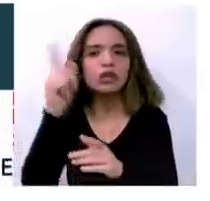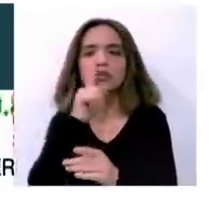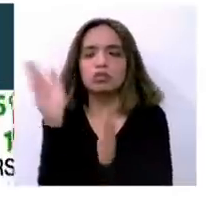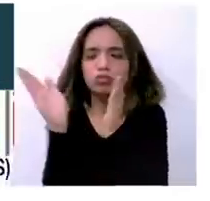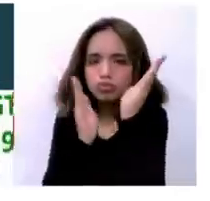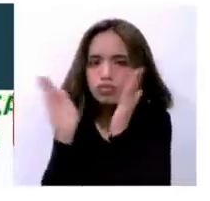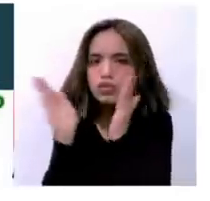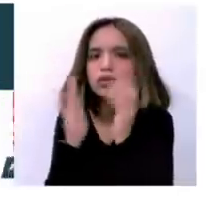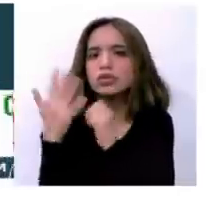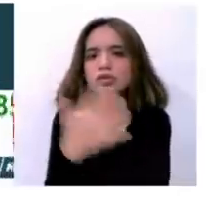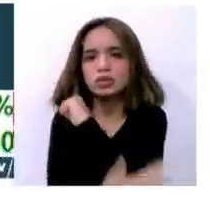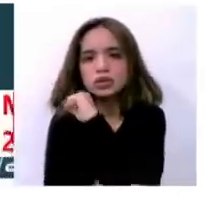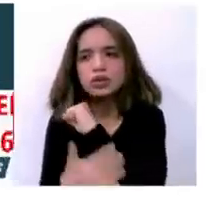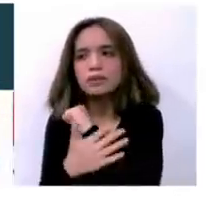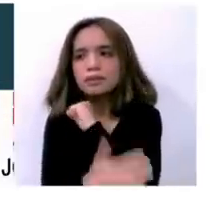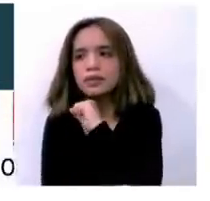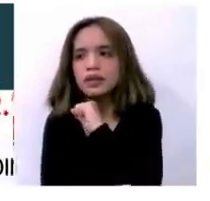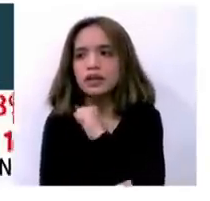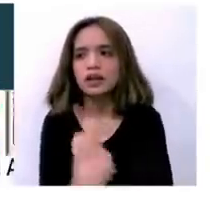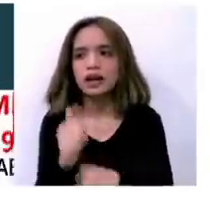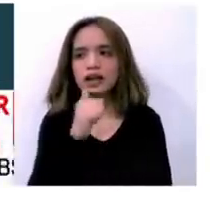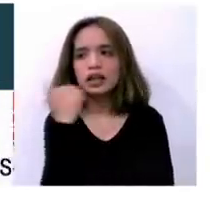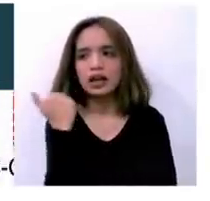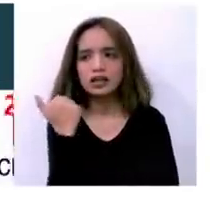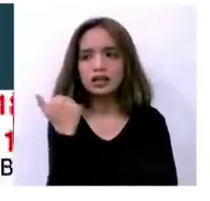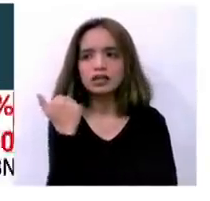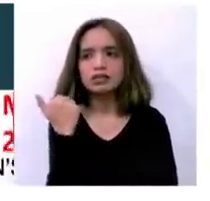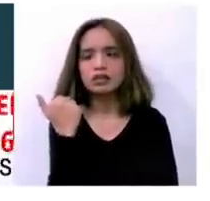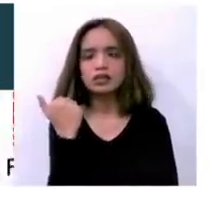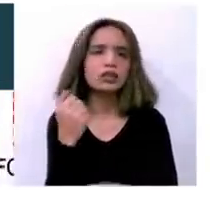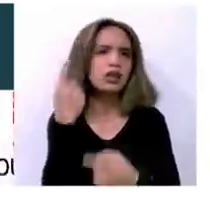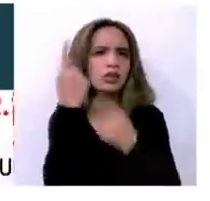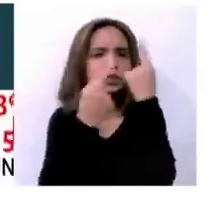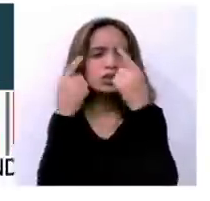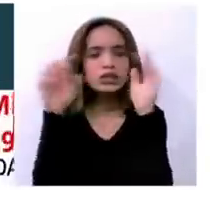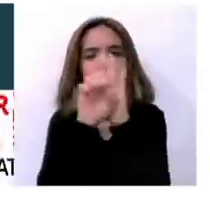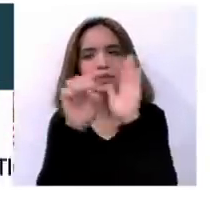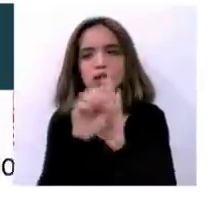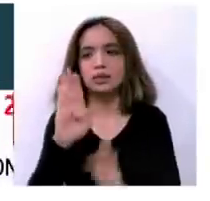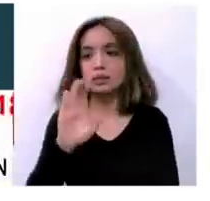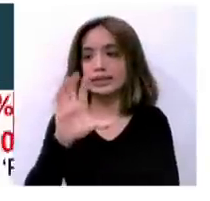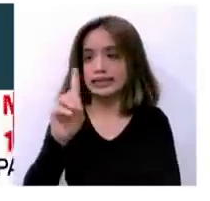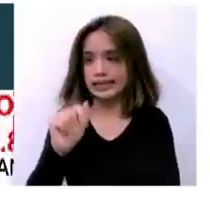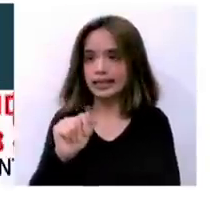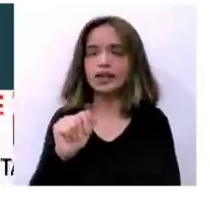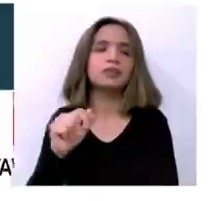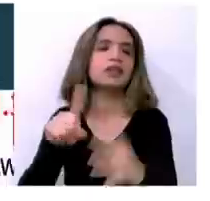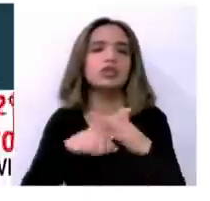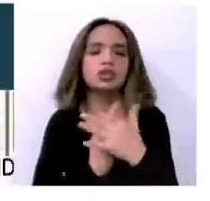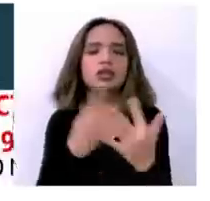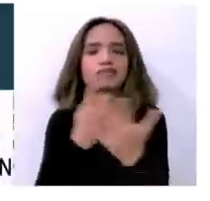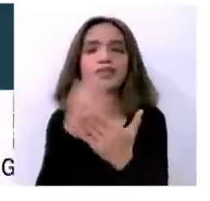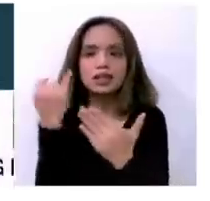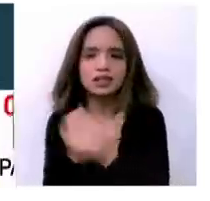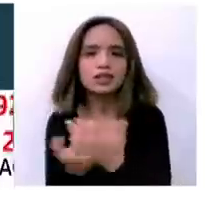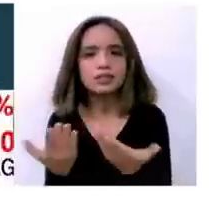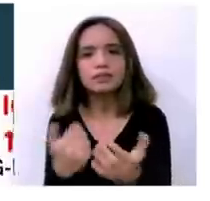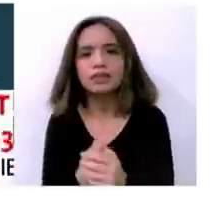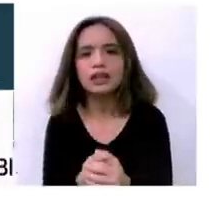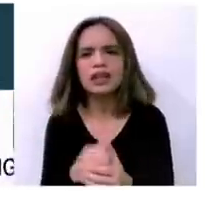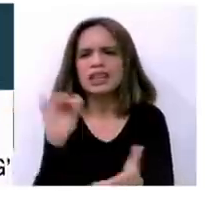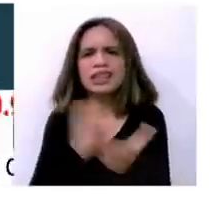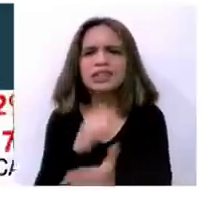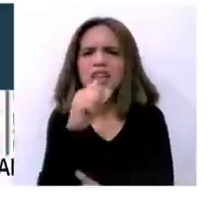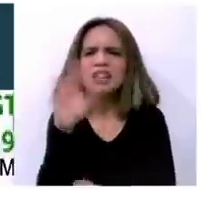in so far as that and other concerns such as the BCDA and the flagship projects are concerned. No? So that is not the